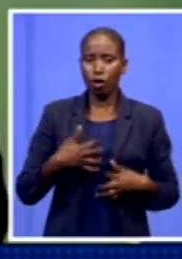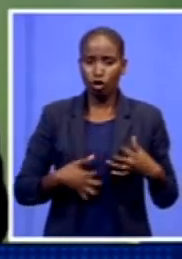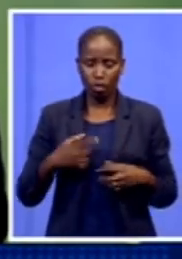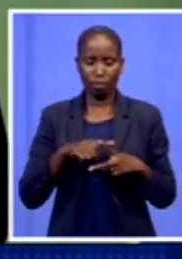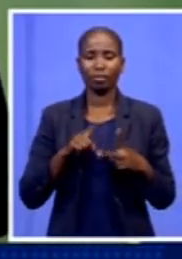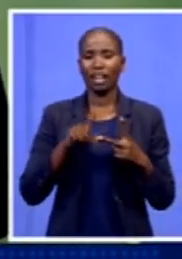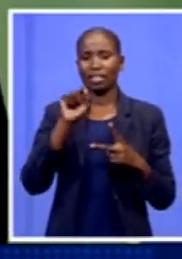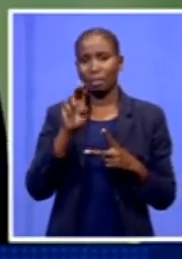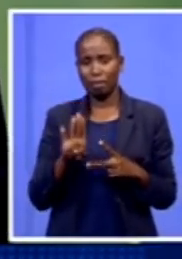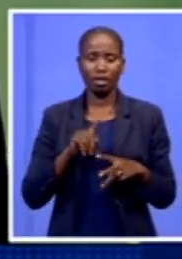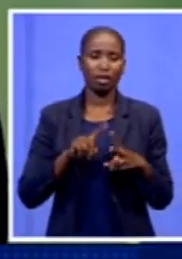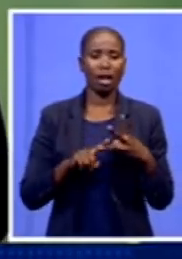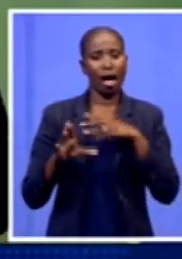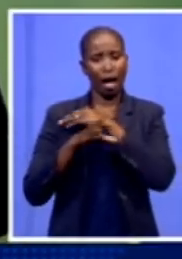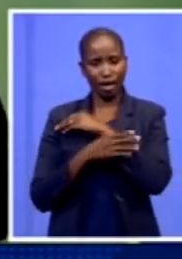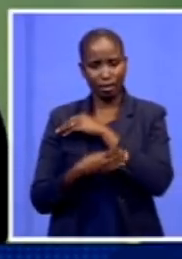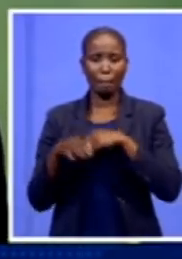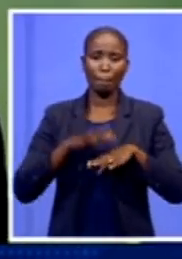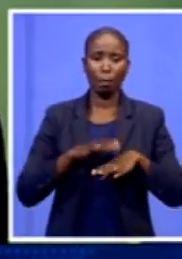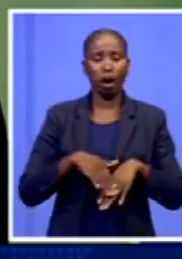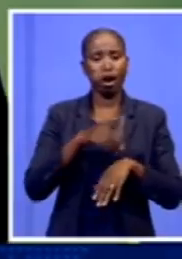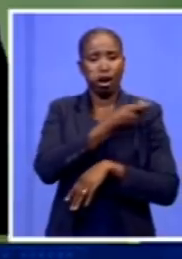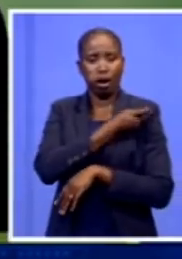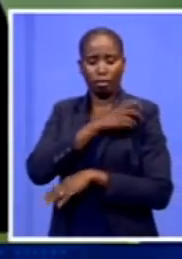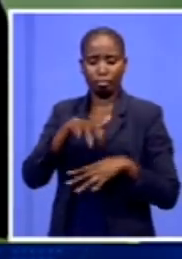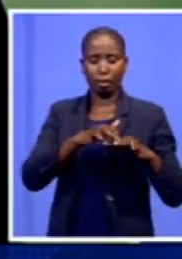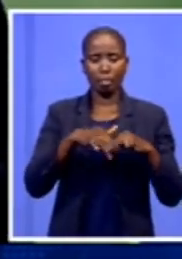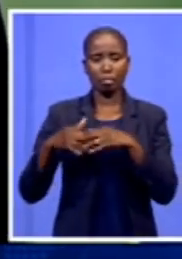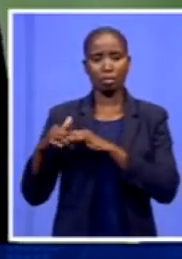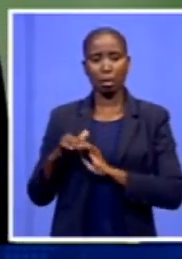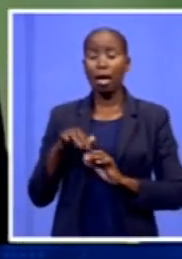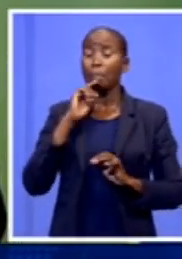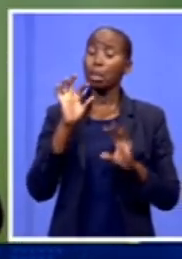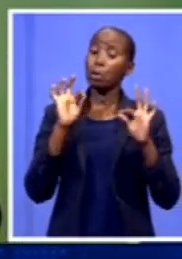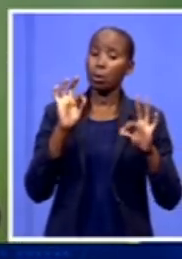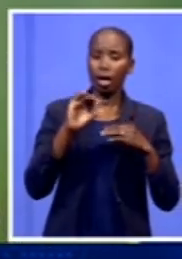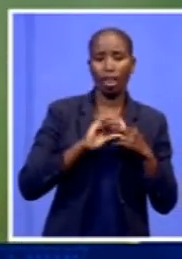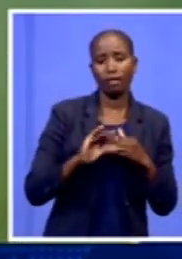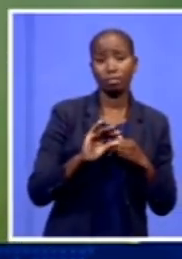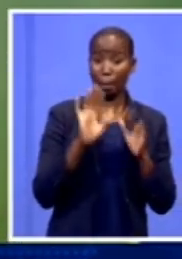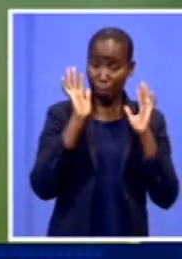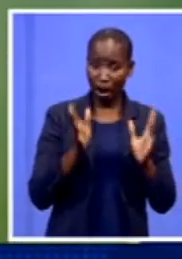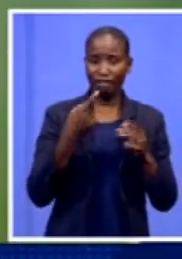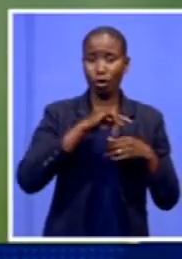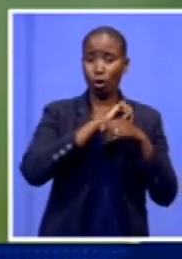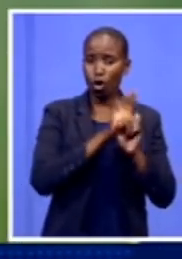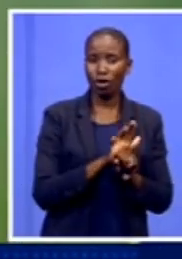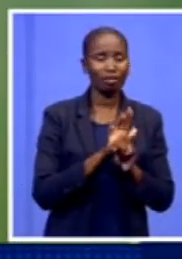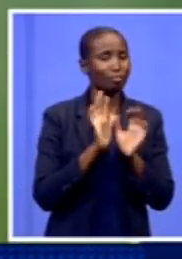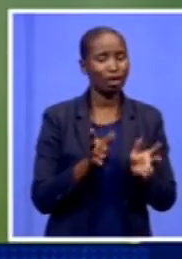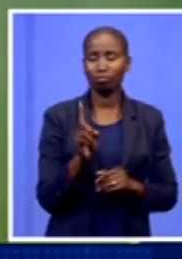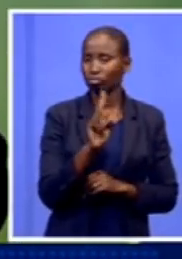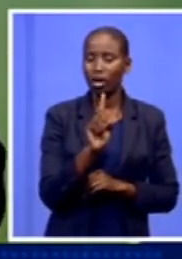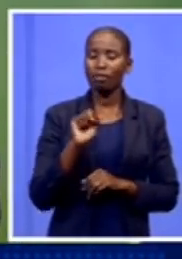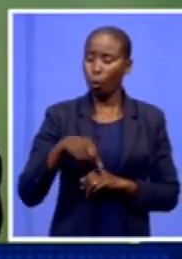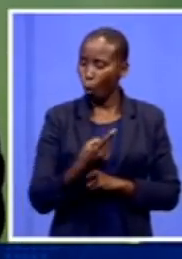a strategic investment, not just for COVID, but for all the major health problems that we